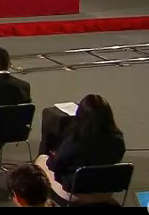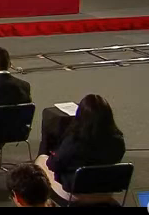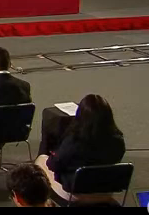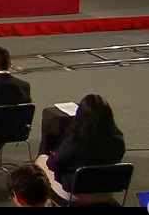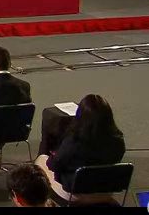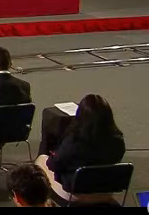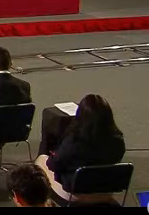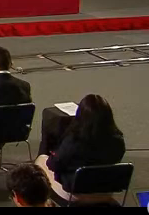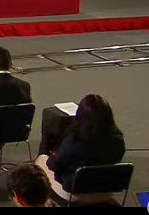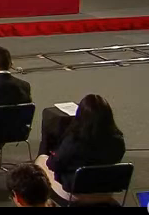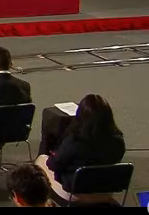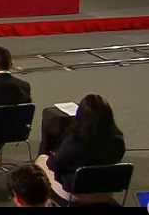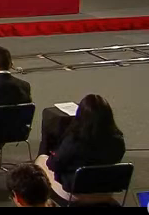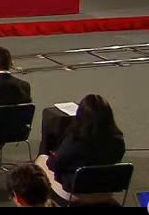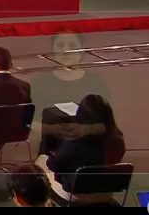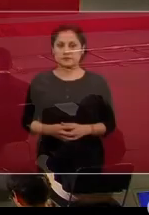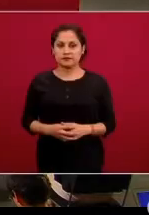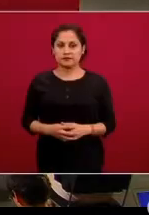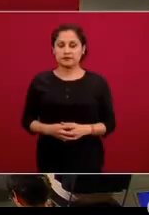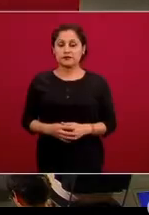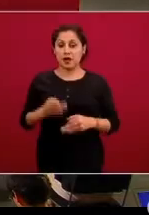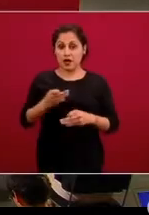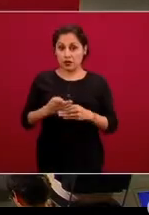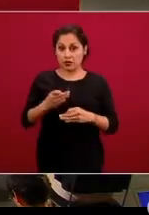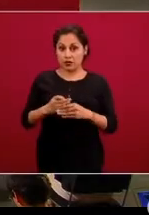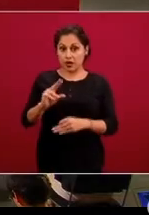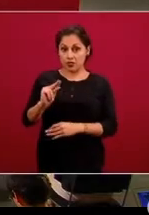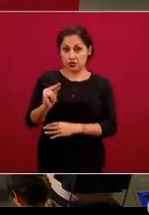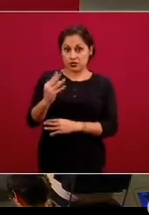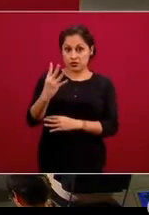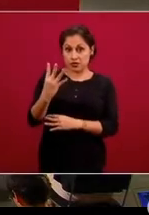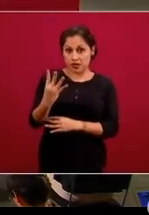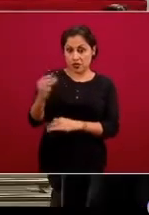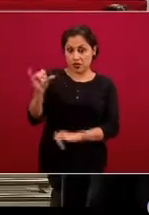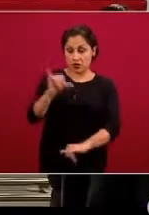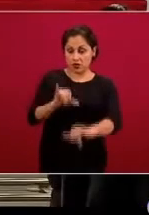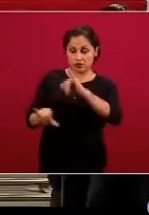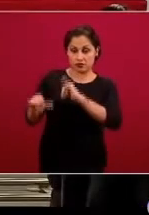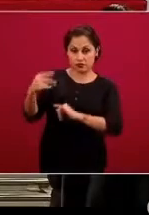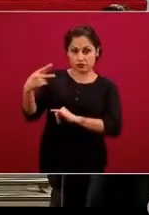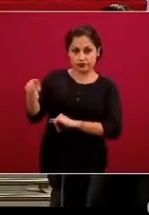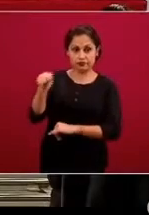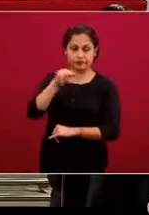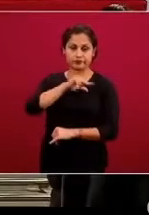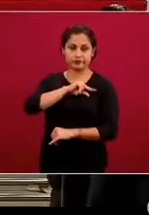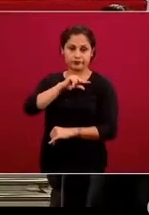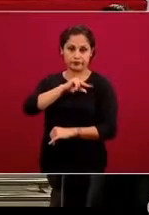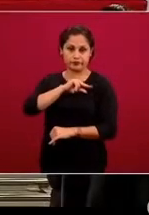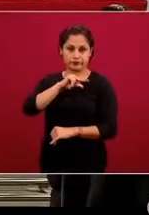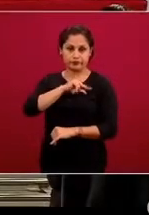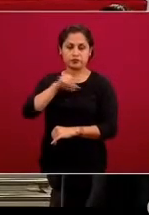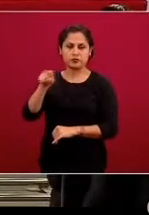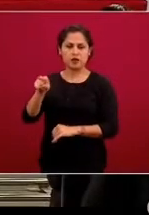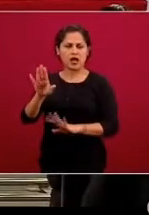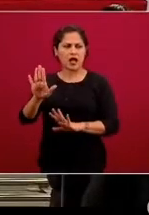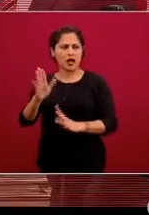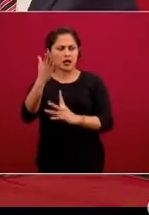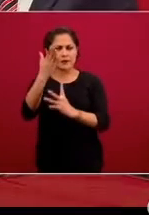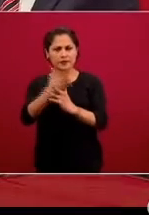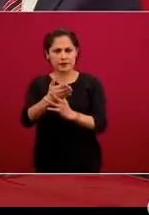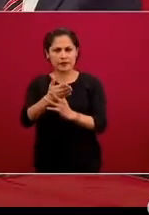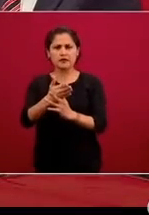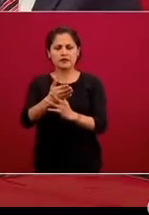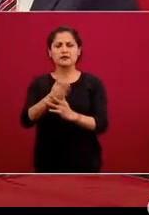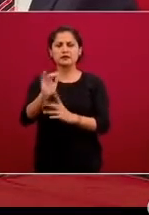effectiveness of these tests and the efficiency of these labs. Now we have a number of evaluated